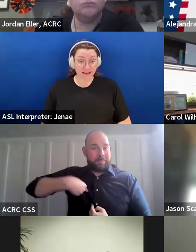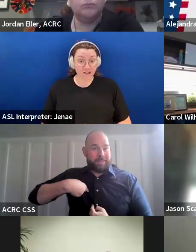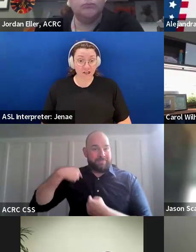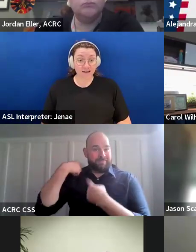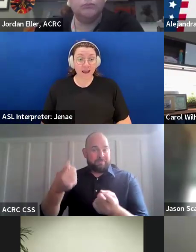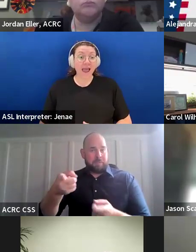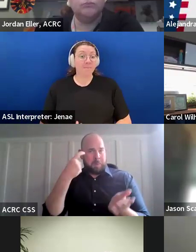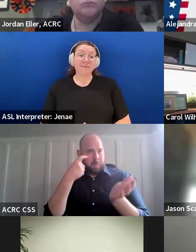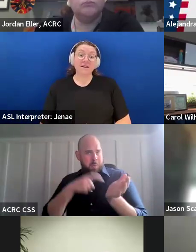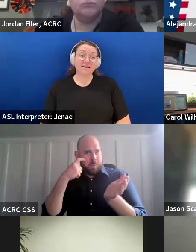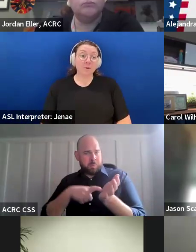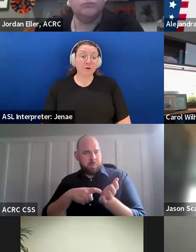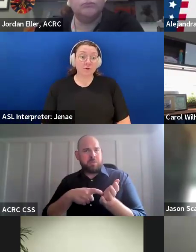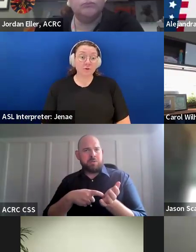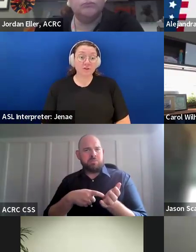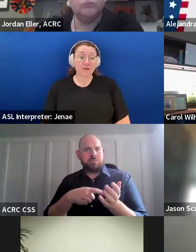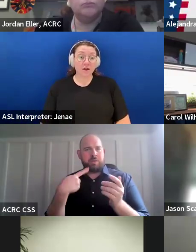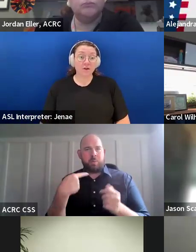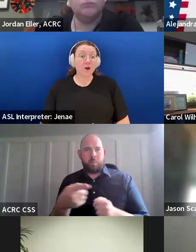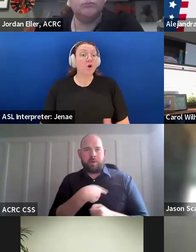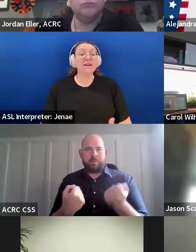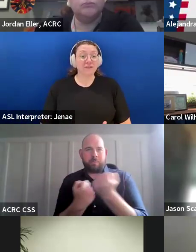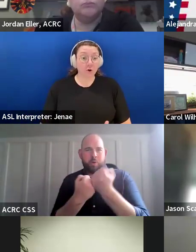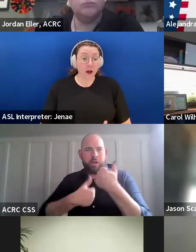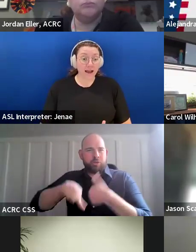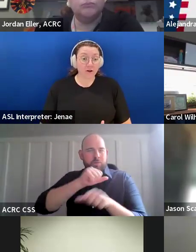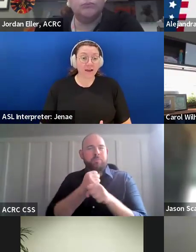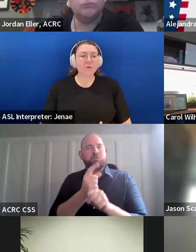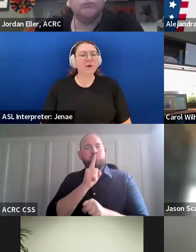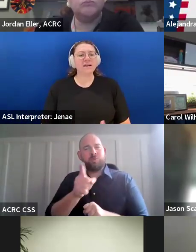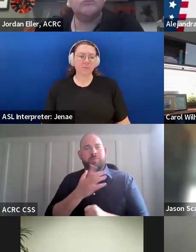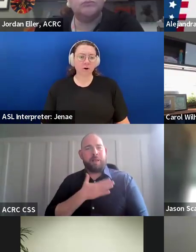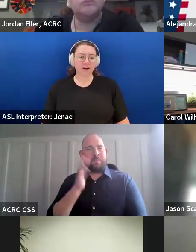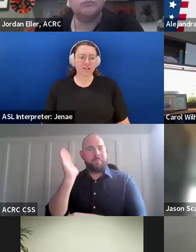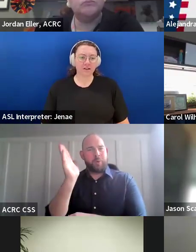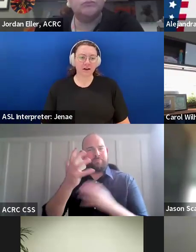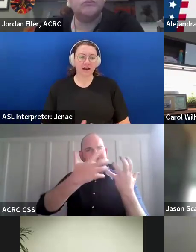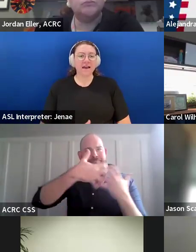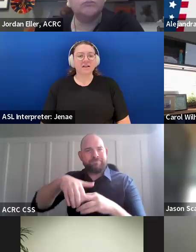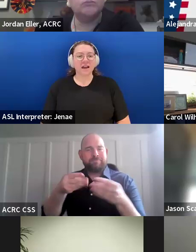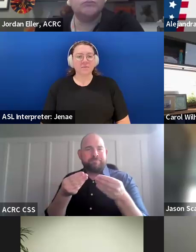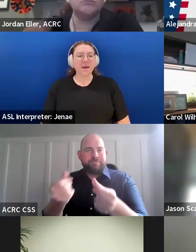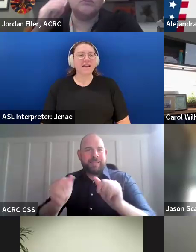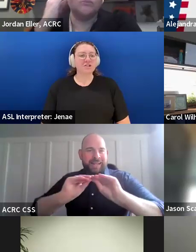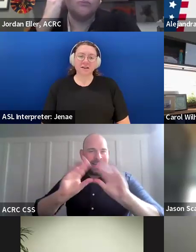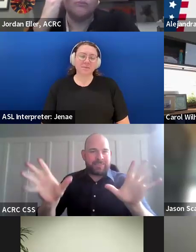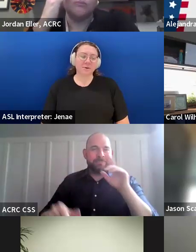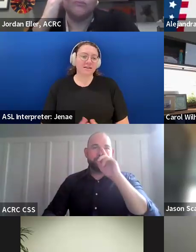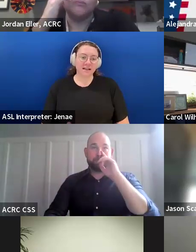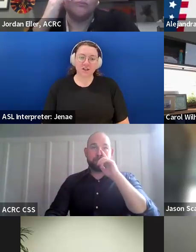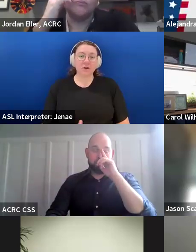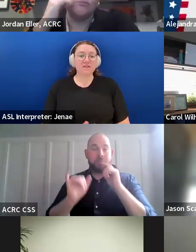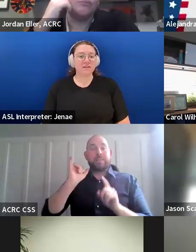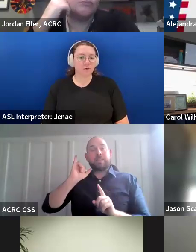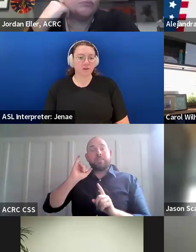the presentation. Maybe it's someone who's known me for a while, and we can support each other and make sure that